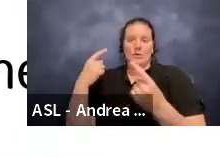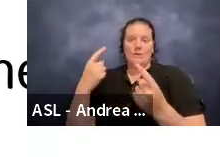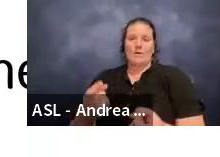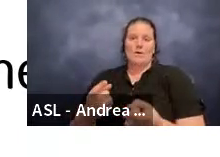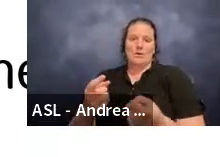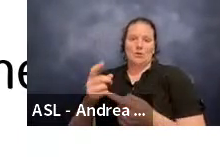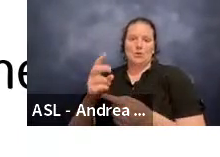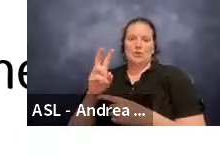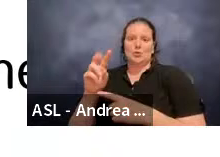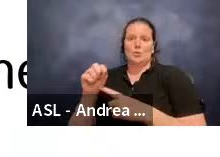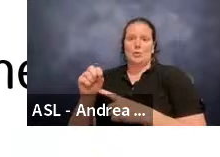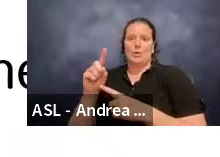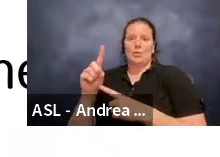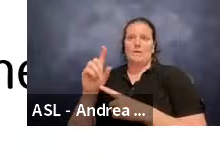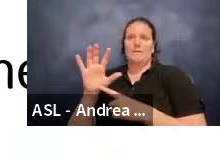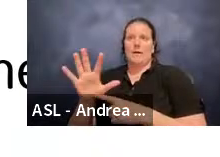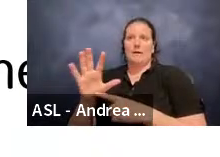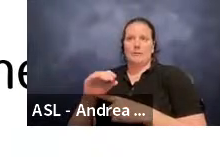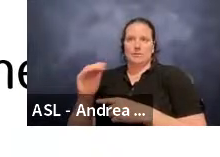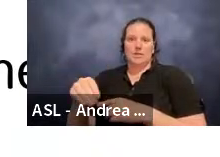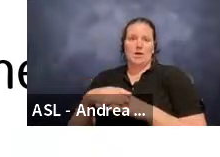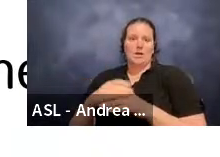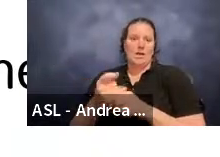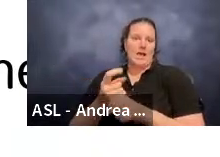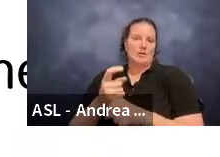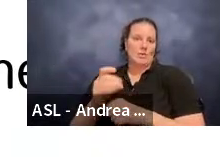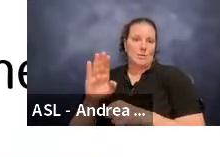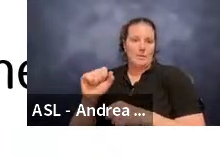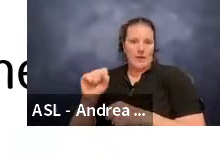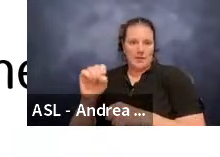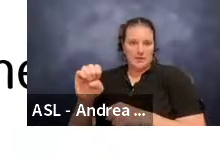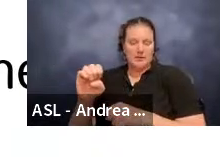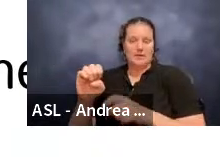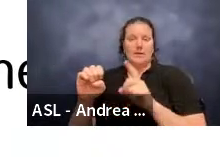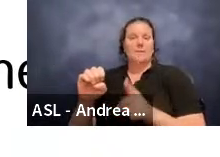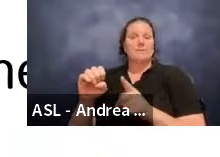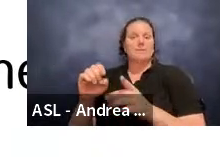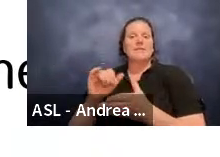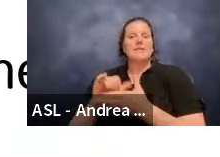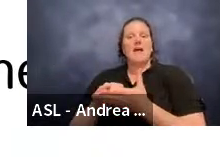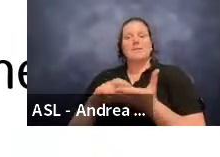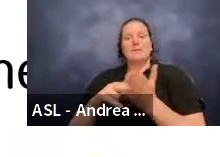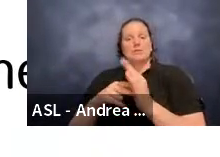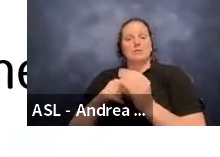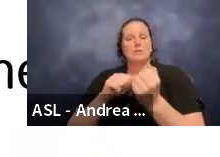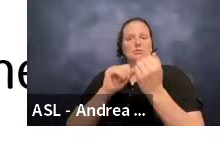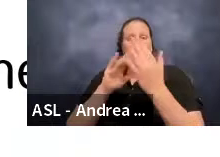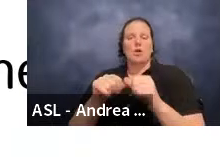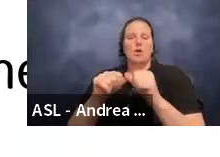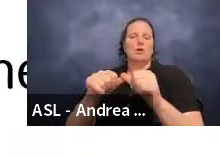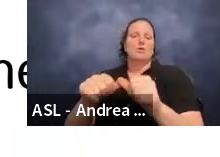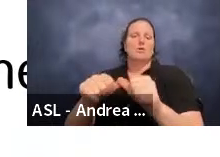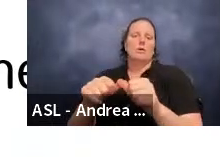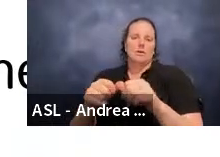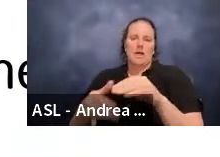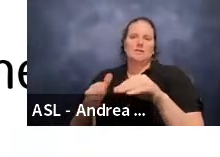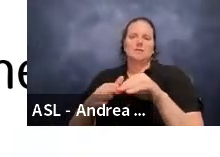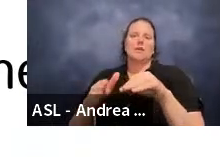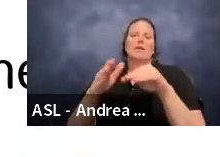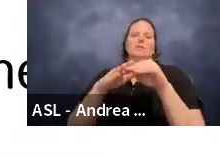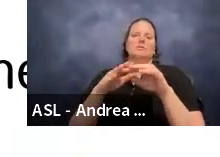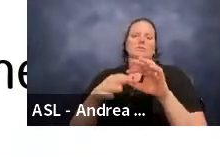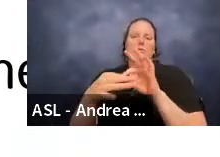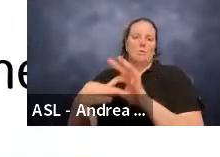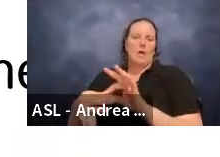is 2.15% on an annual basis. That is meant to address the ongoing escalation